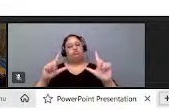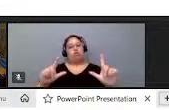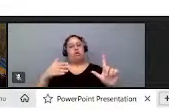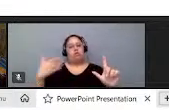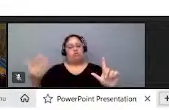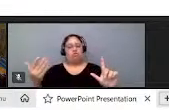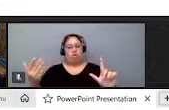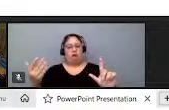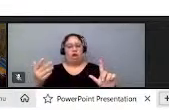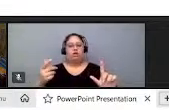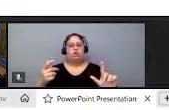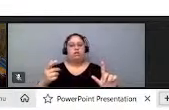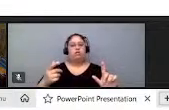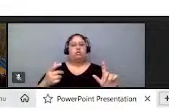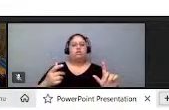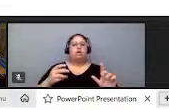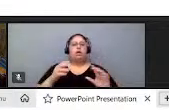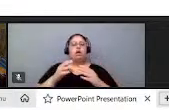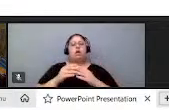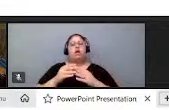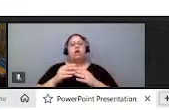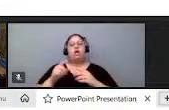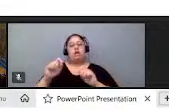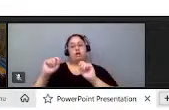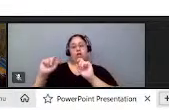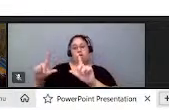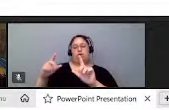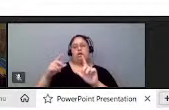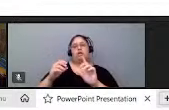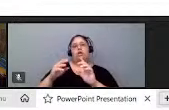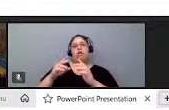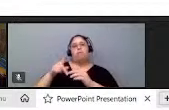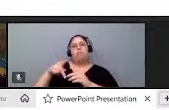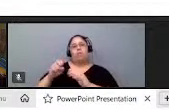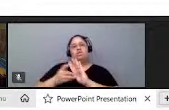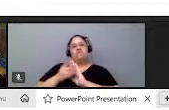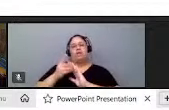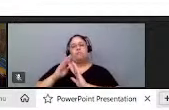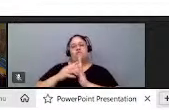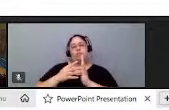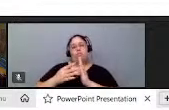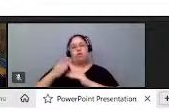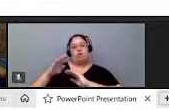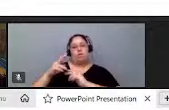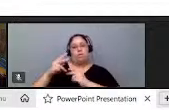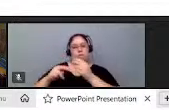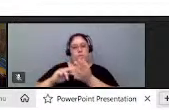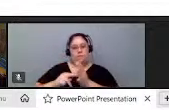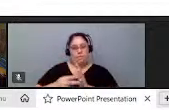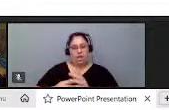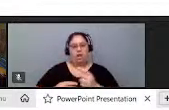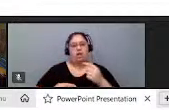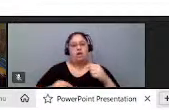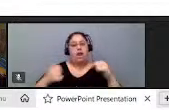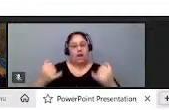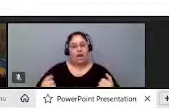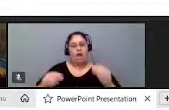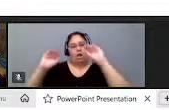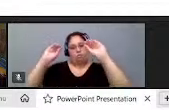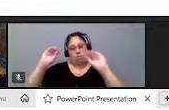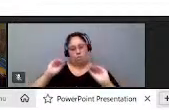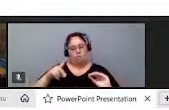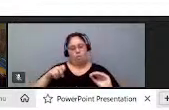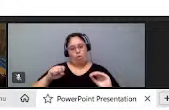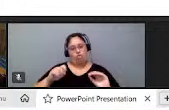before that is an extract from our Port development framework plan and that is the current layout as we know it for the port of Cape Town there is